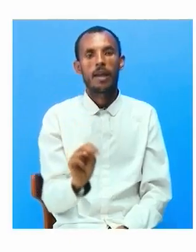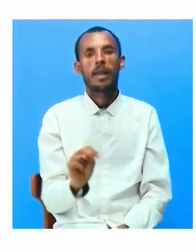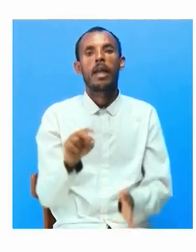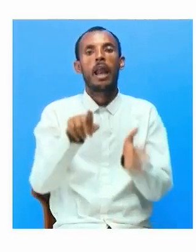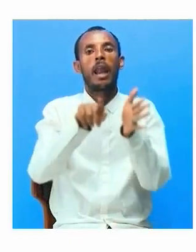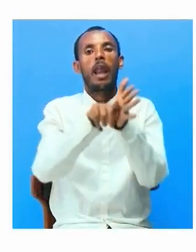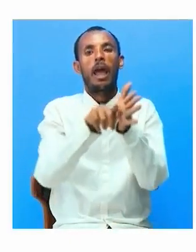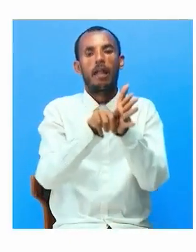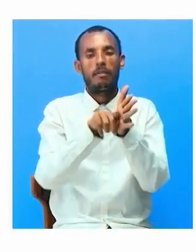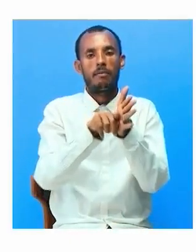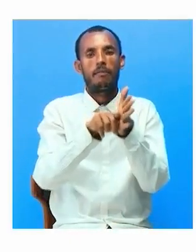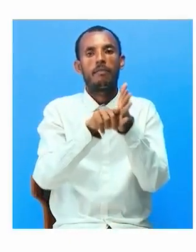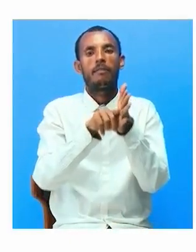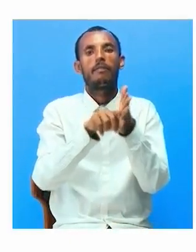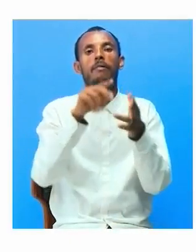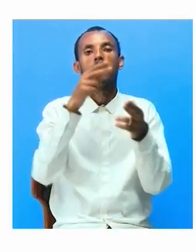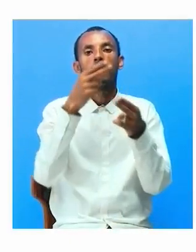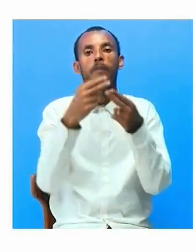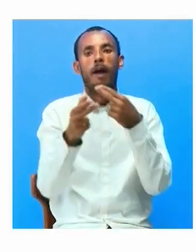there are